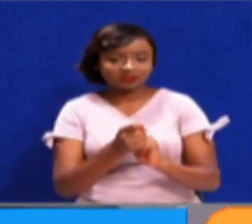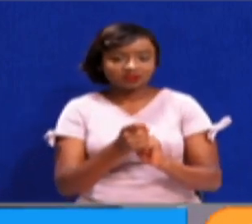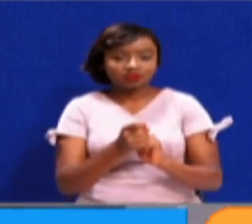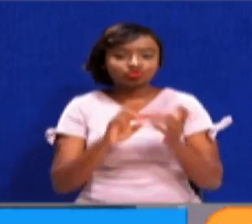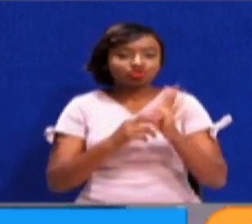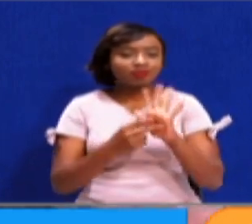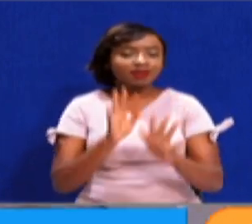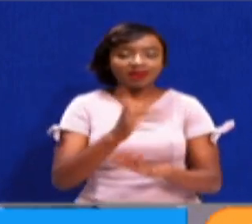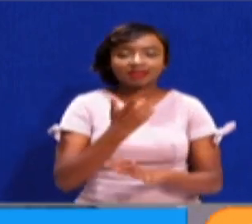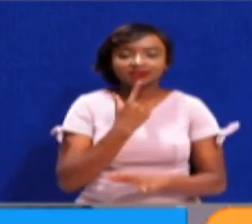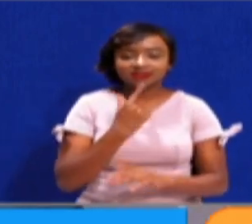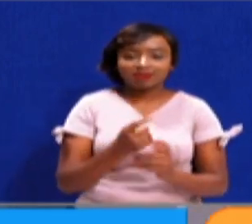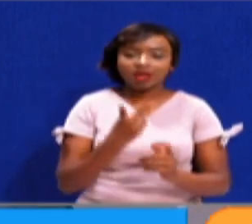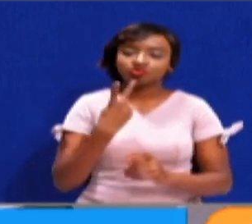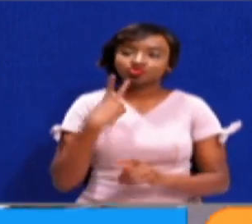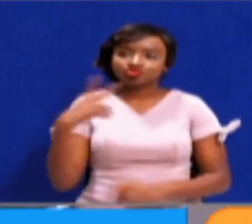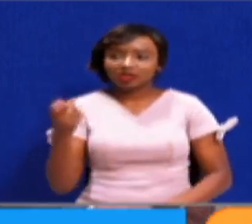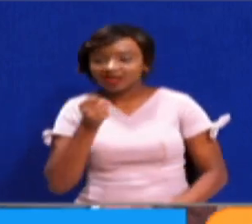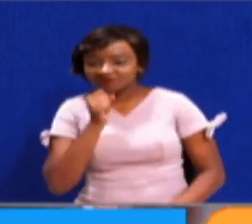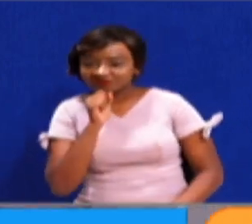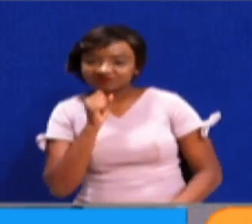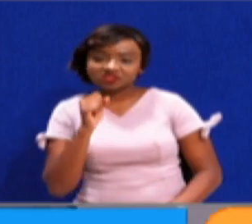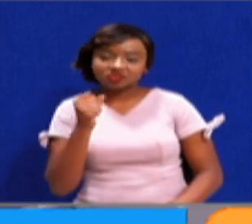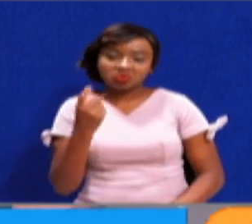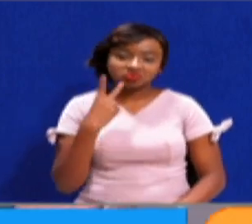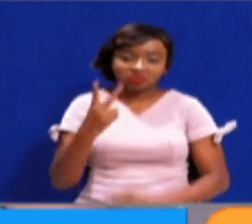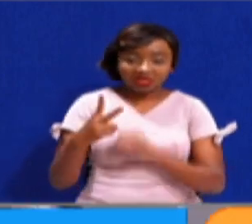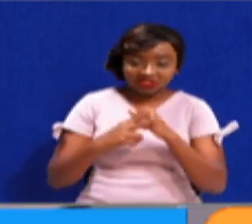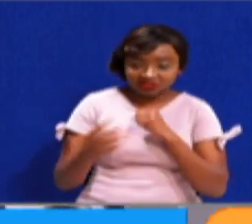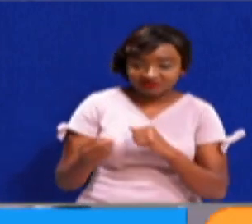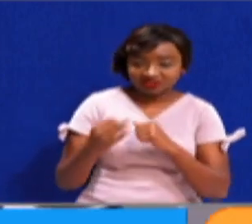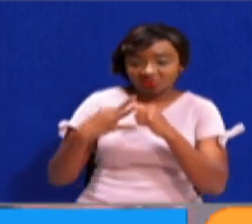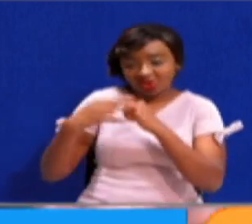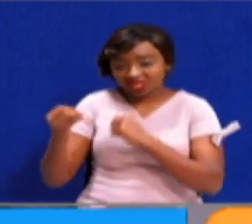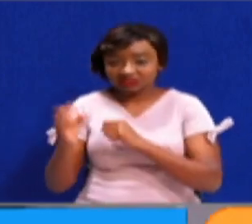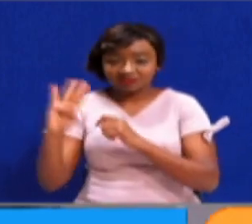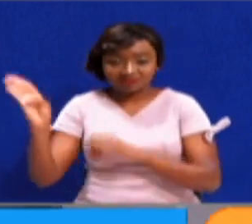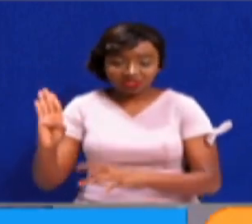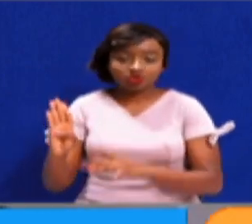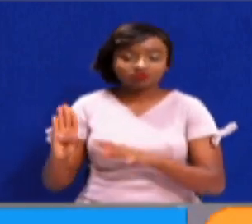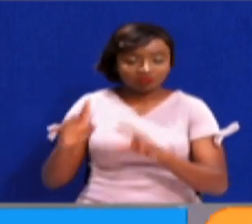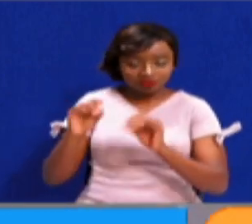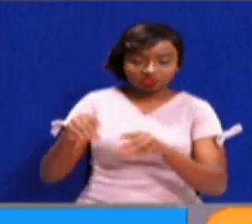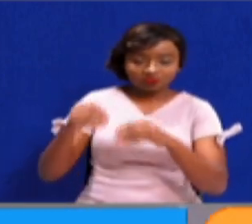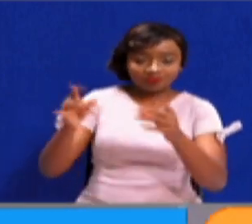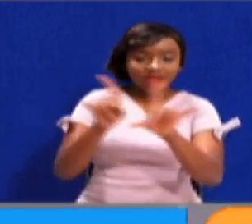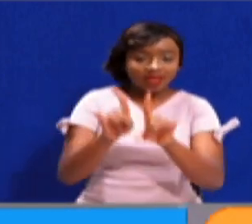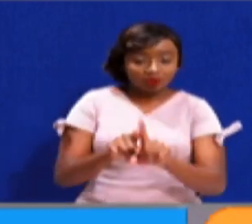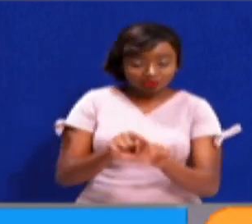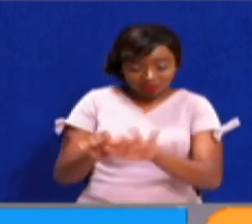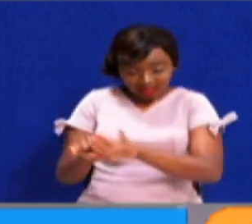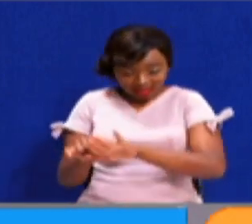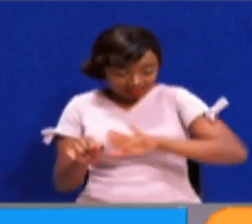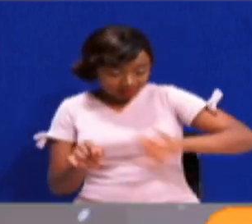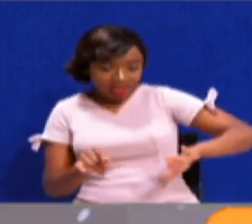formula. Mm-hmm. Okay. Maybe about 250 or 270 billion or 280 billion, depending on the permutations. And then the